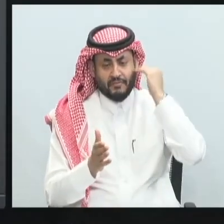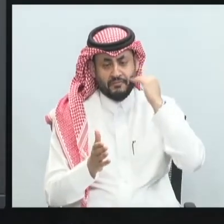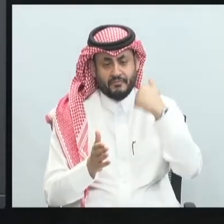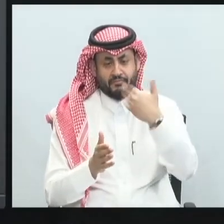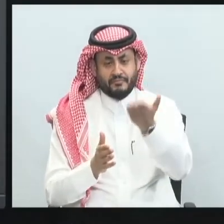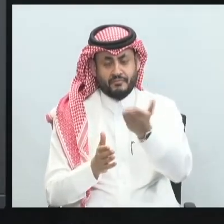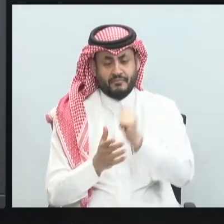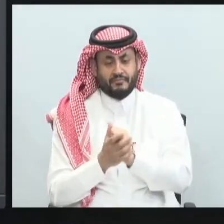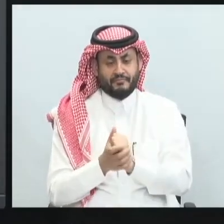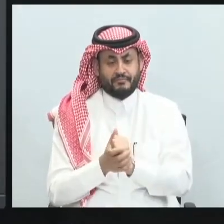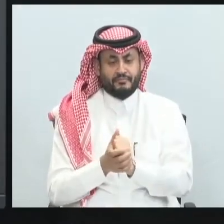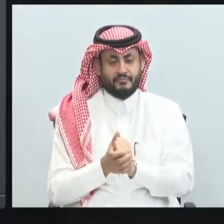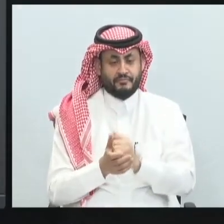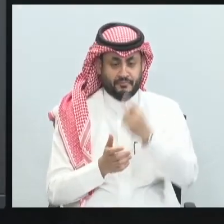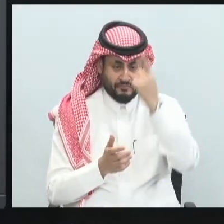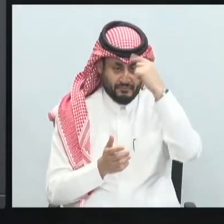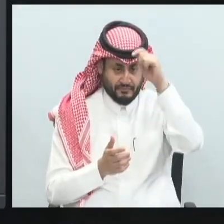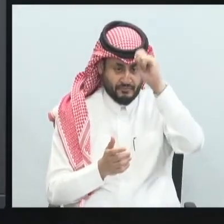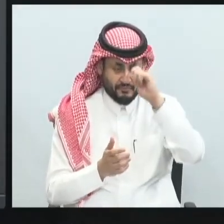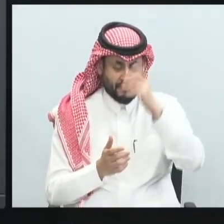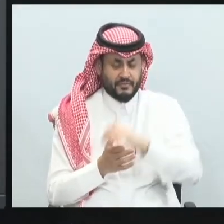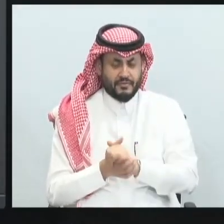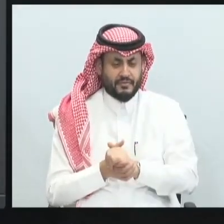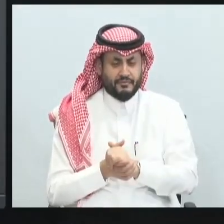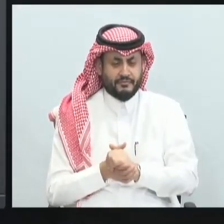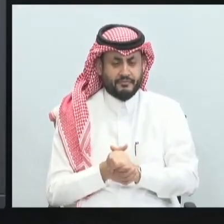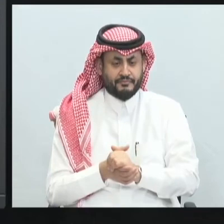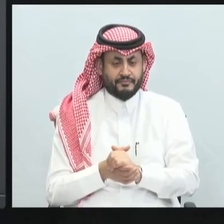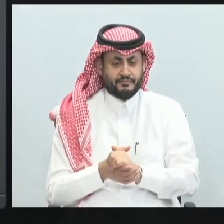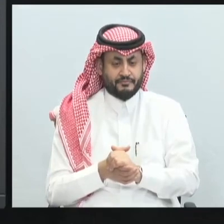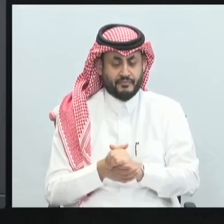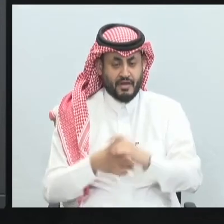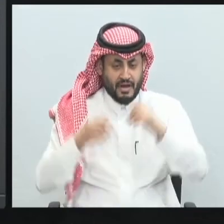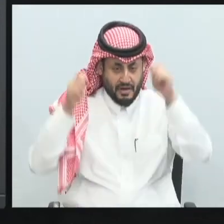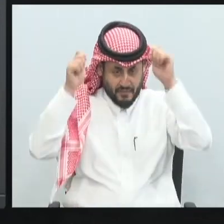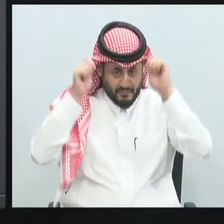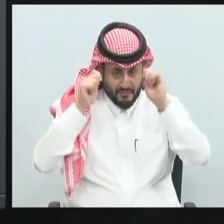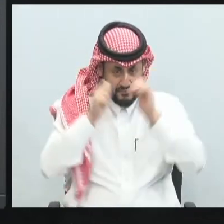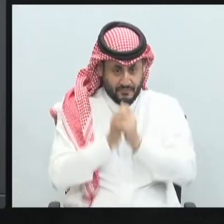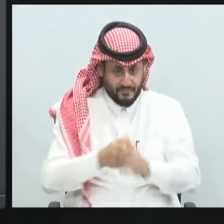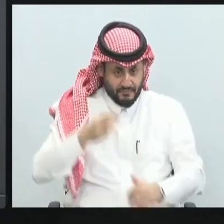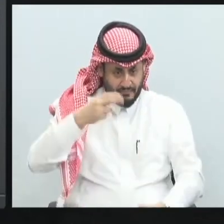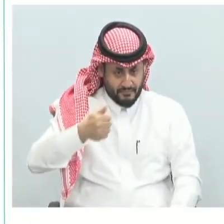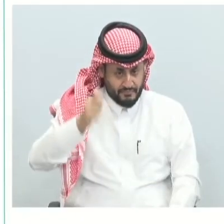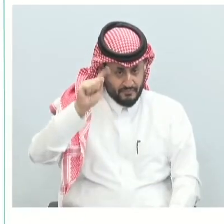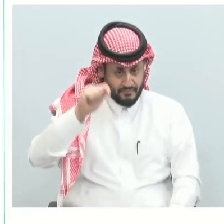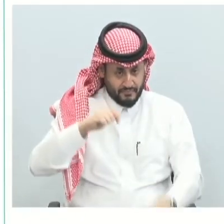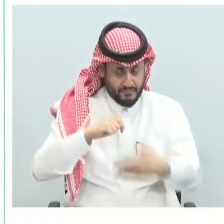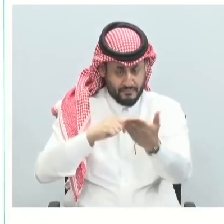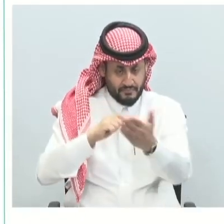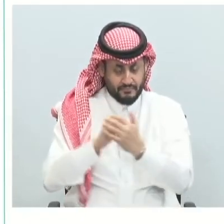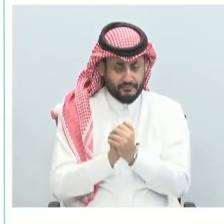girl here. So we have this thing. What is this? Yes, we have a hat. Excellent.